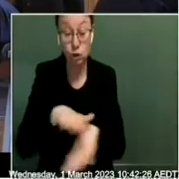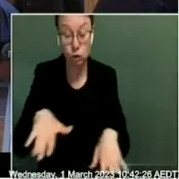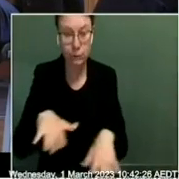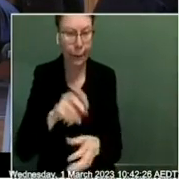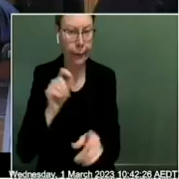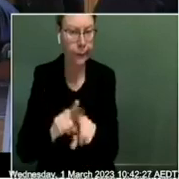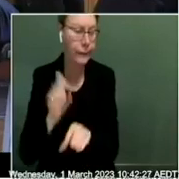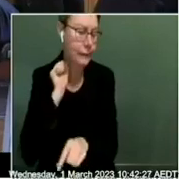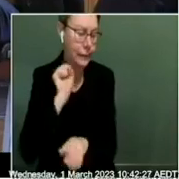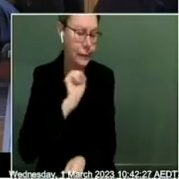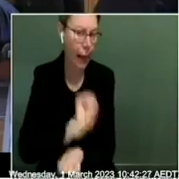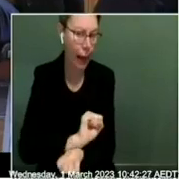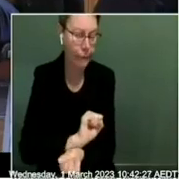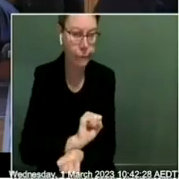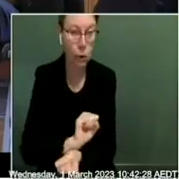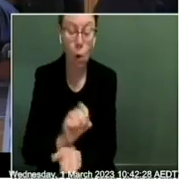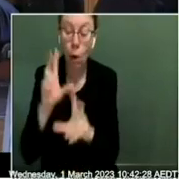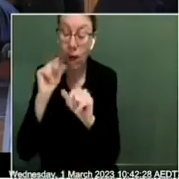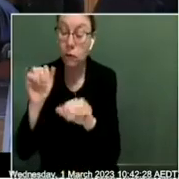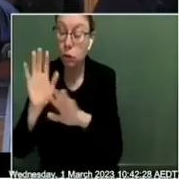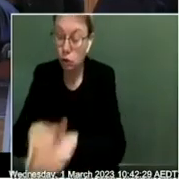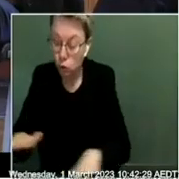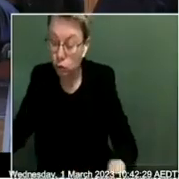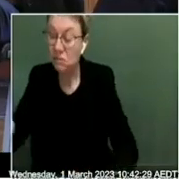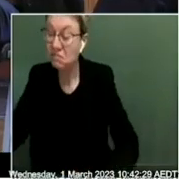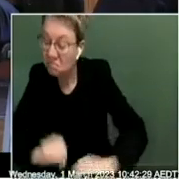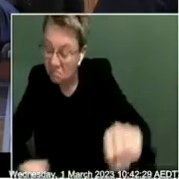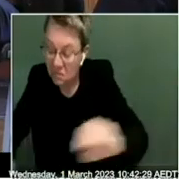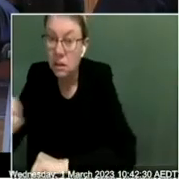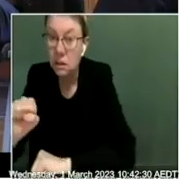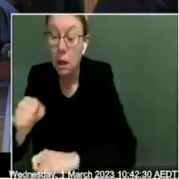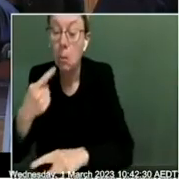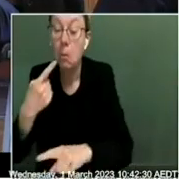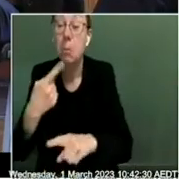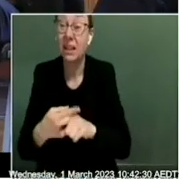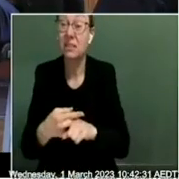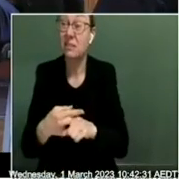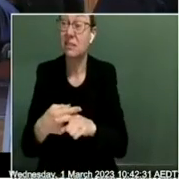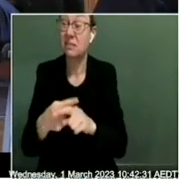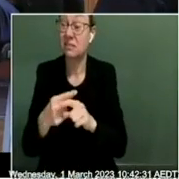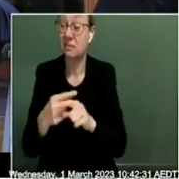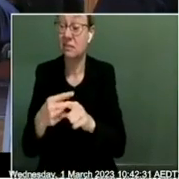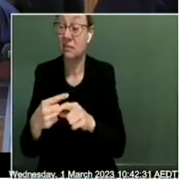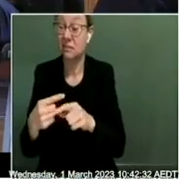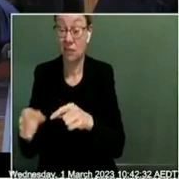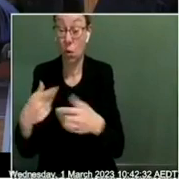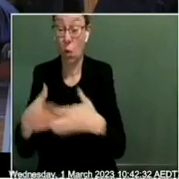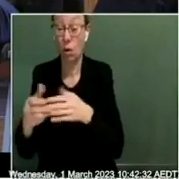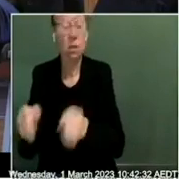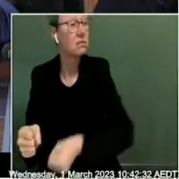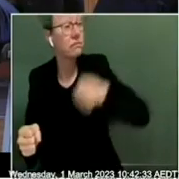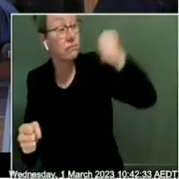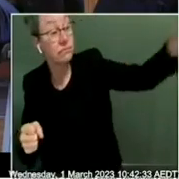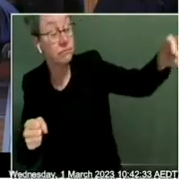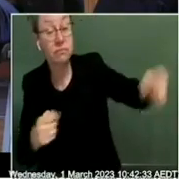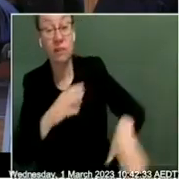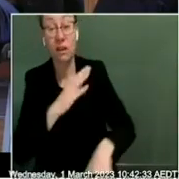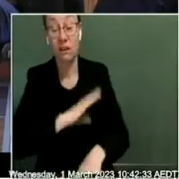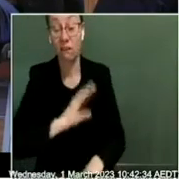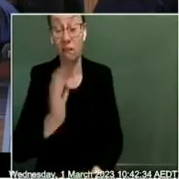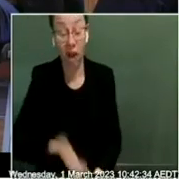they were billeted out to farmers to run farms and bring in their cows and all of this and milk